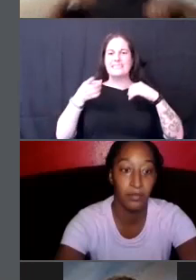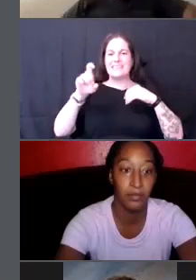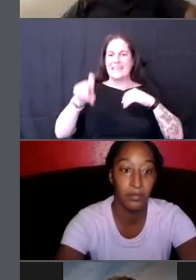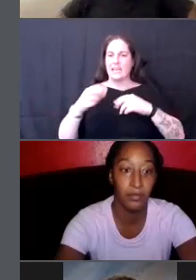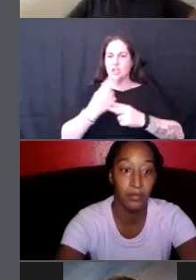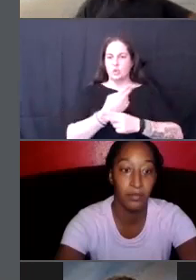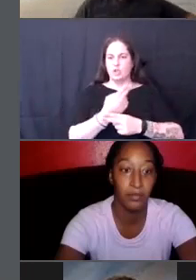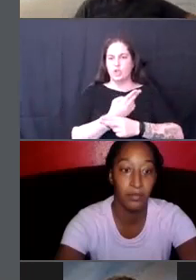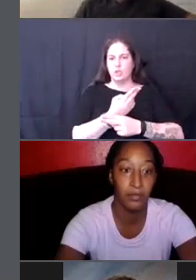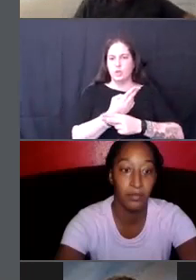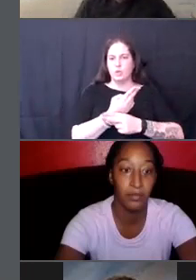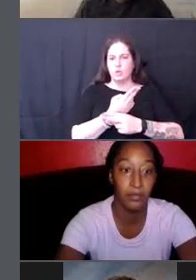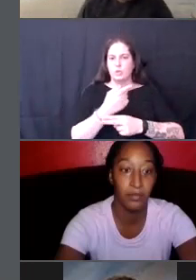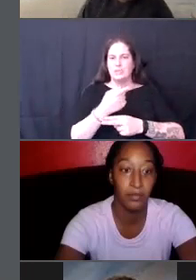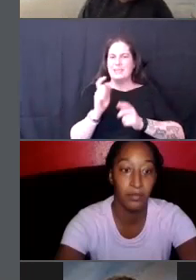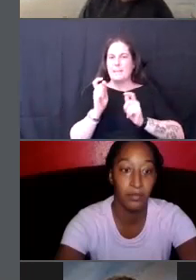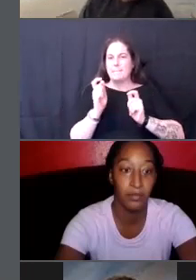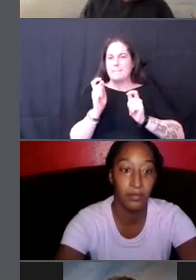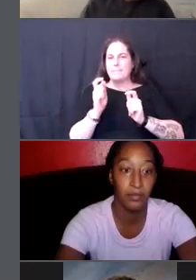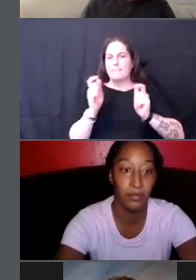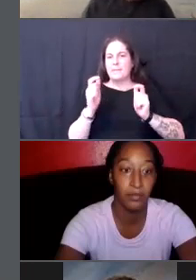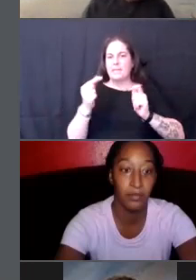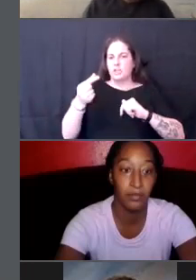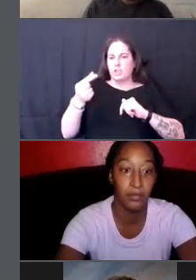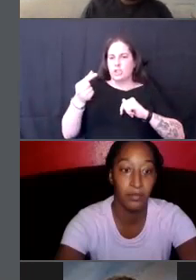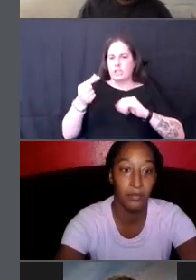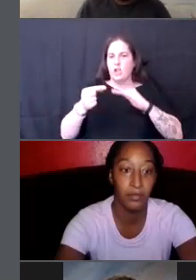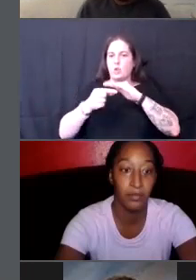utilize this big G, this gravitational constant.